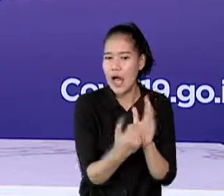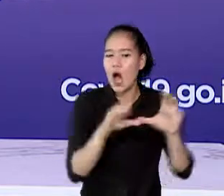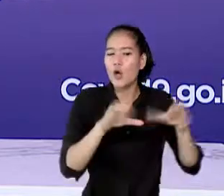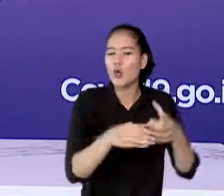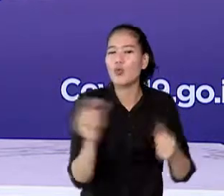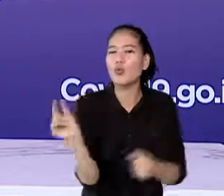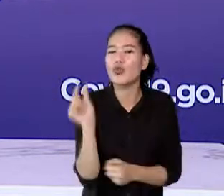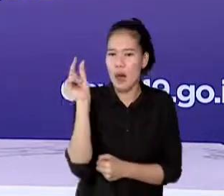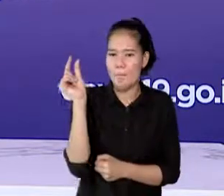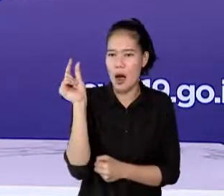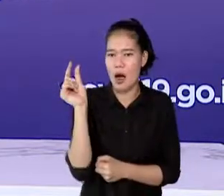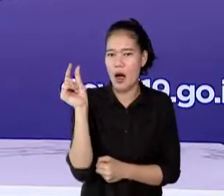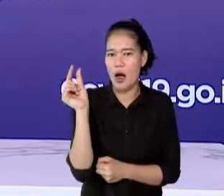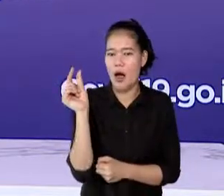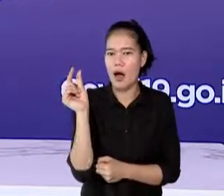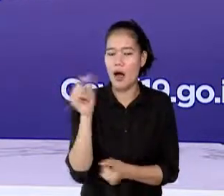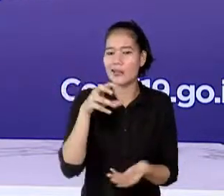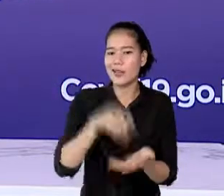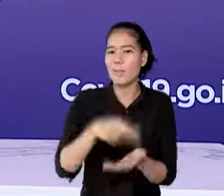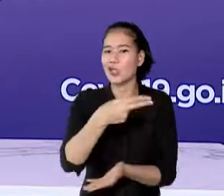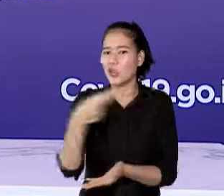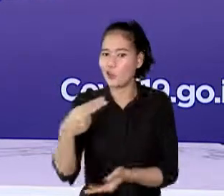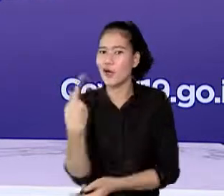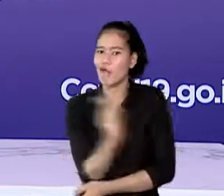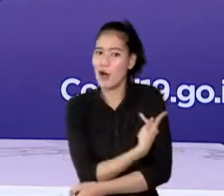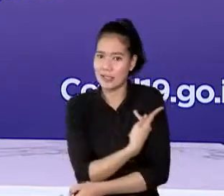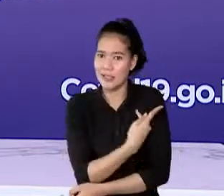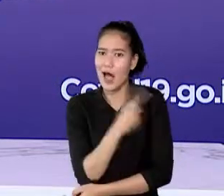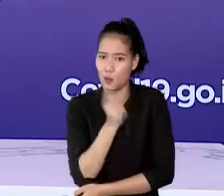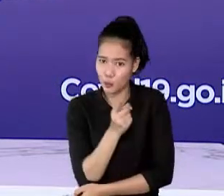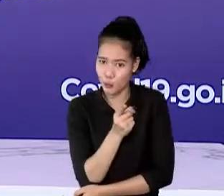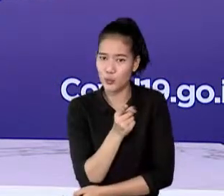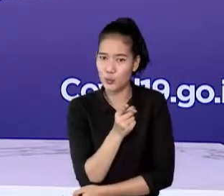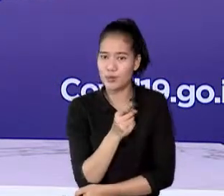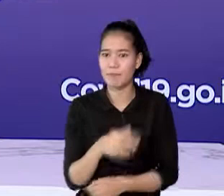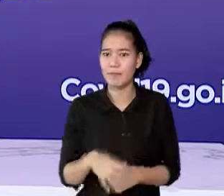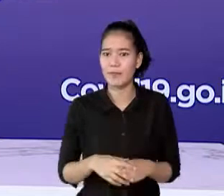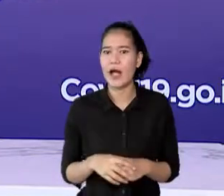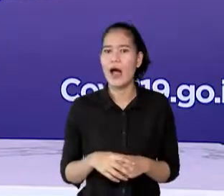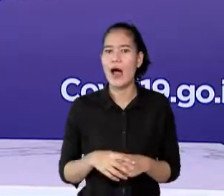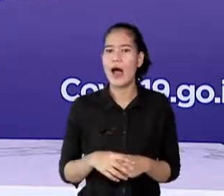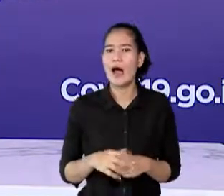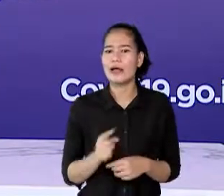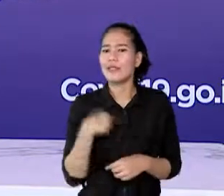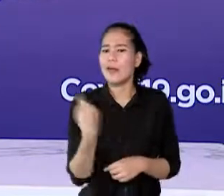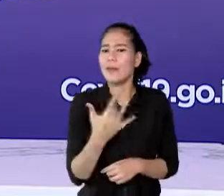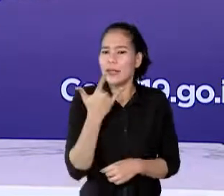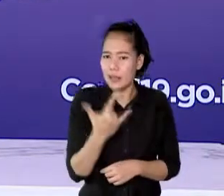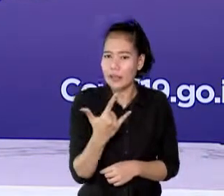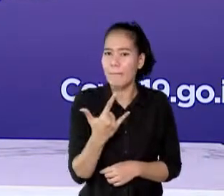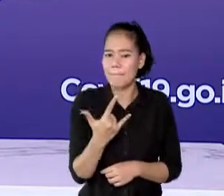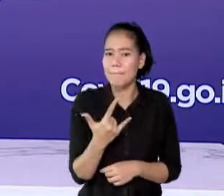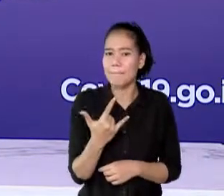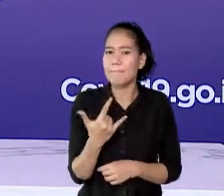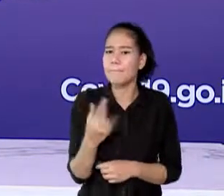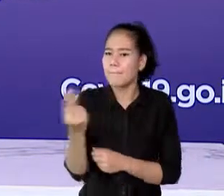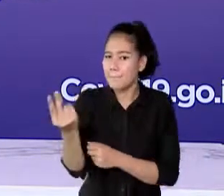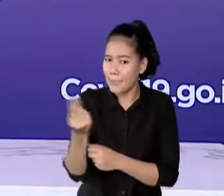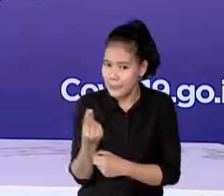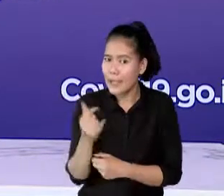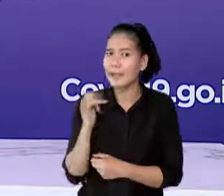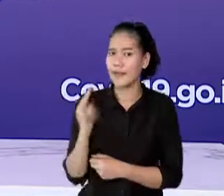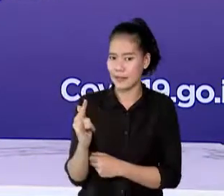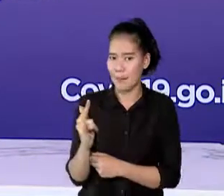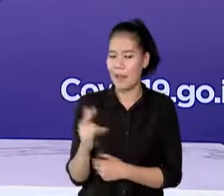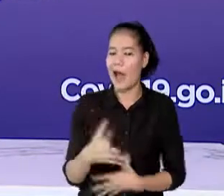groups in Indonesia that will be vaccinated. And we are following that order. And